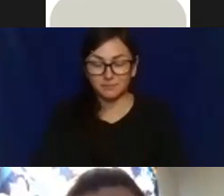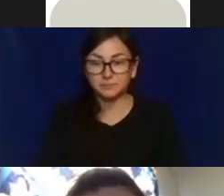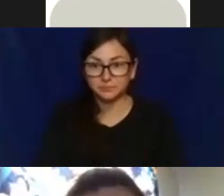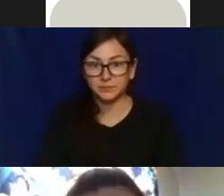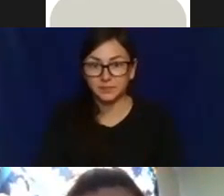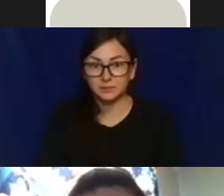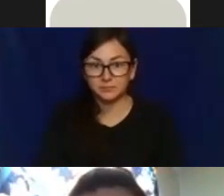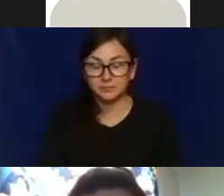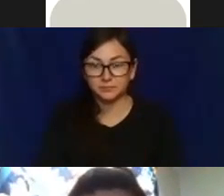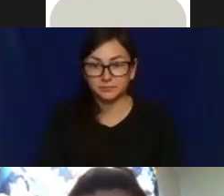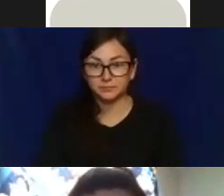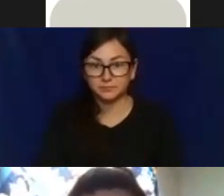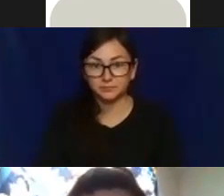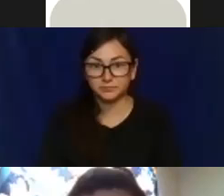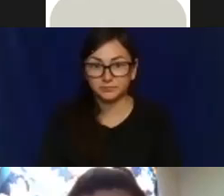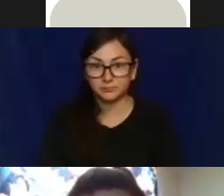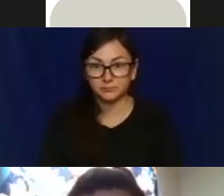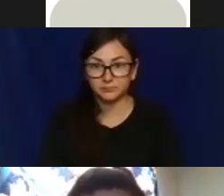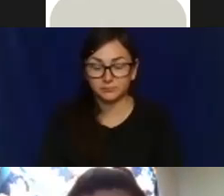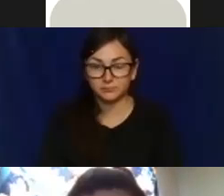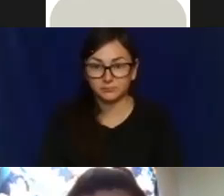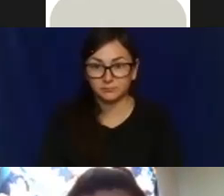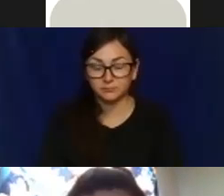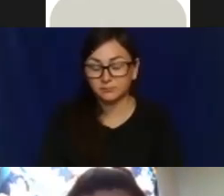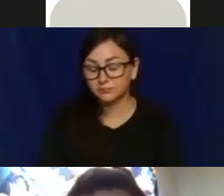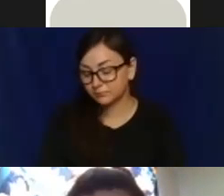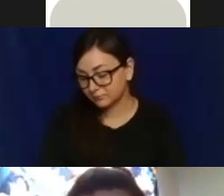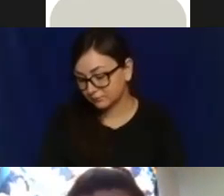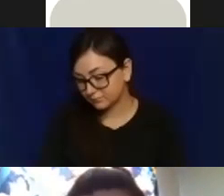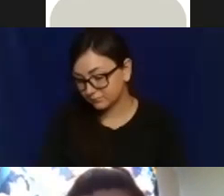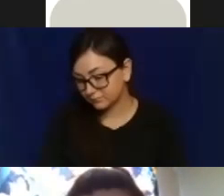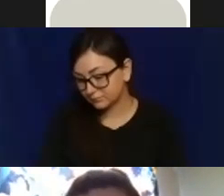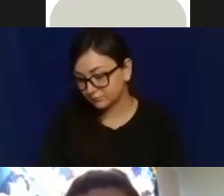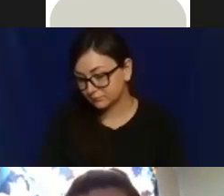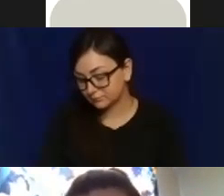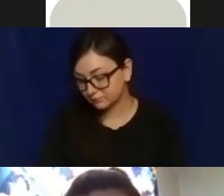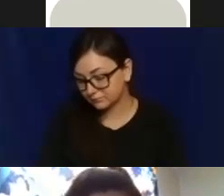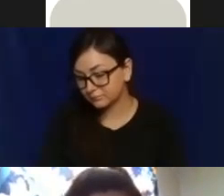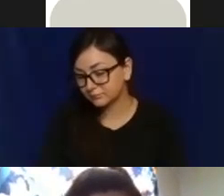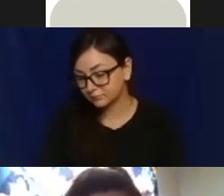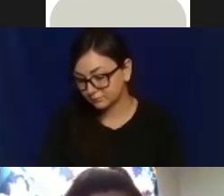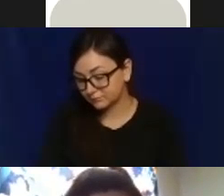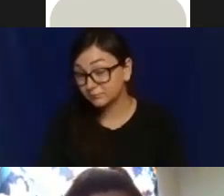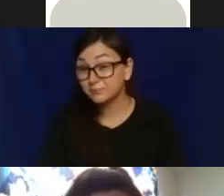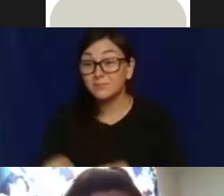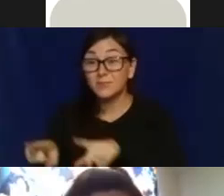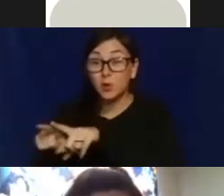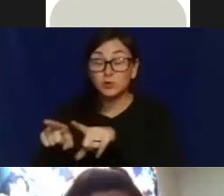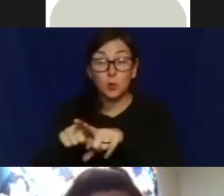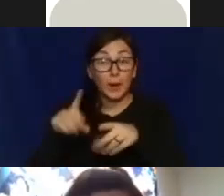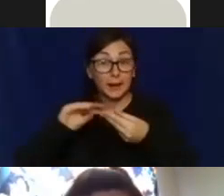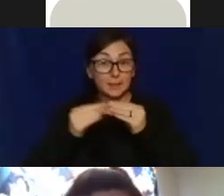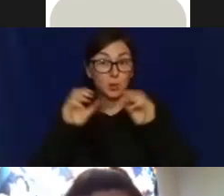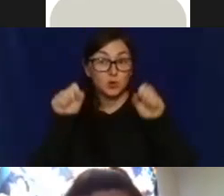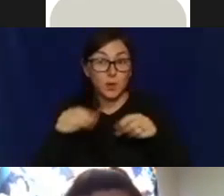that atom. Okay, and Josh, like I said, an even number, but more so a number that is divisible by 2.